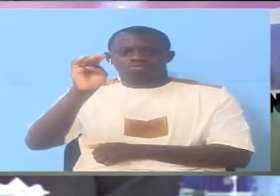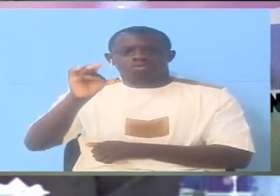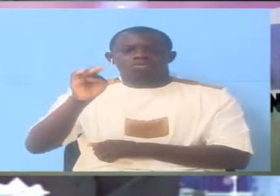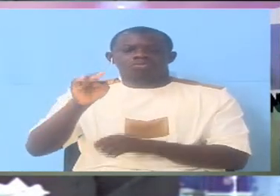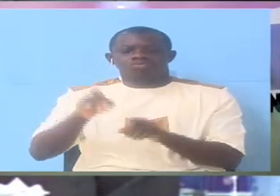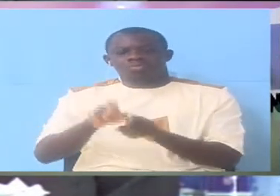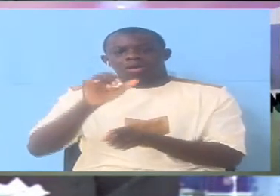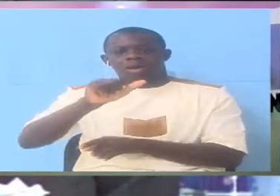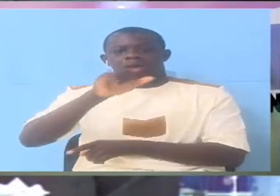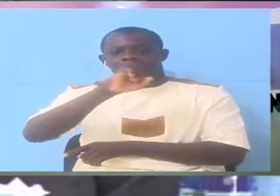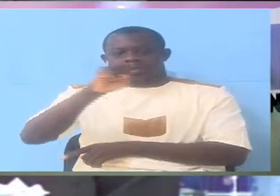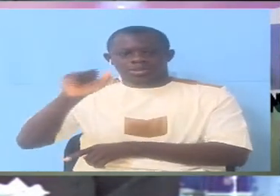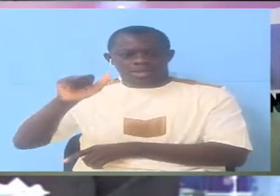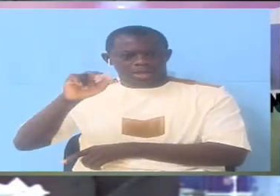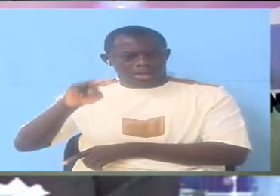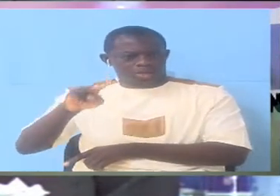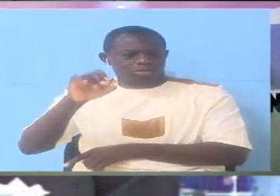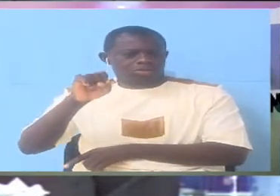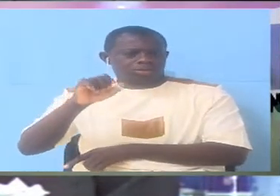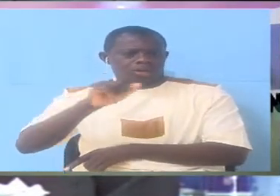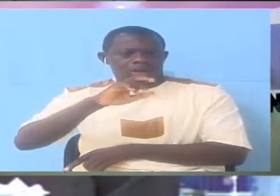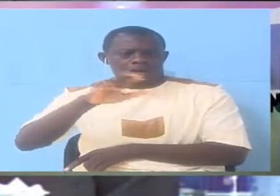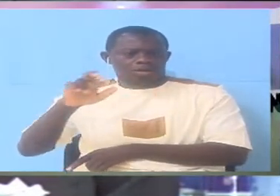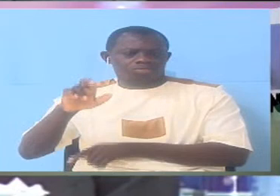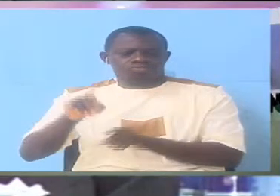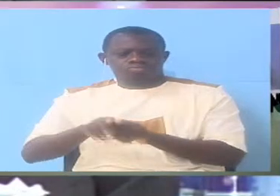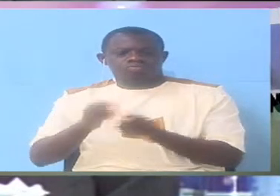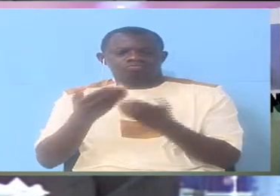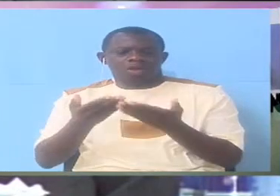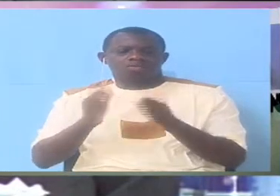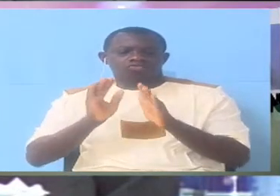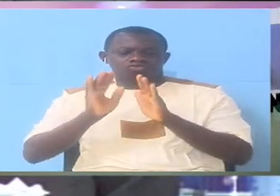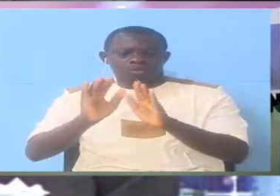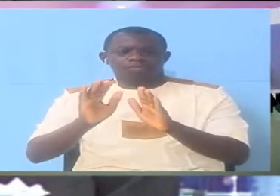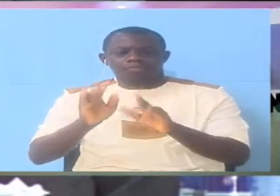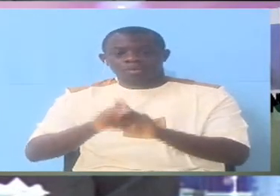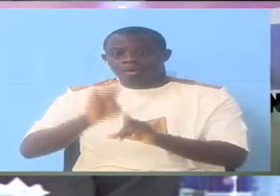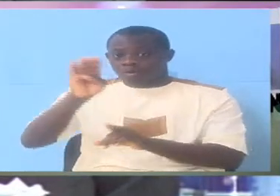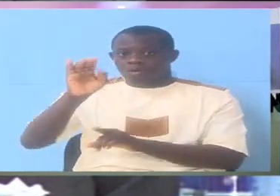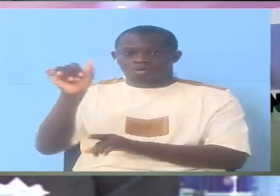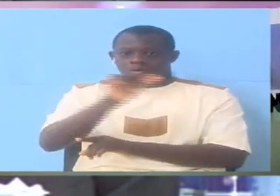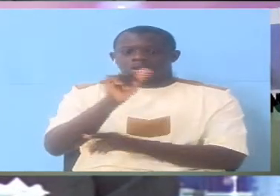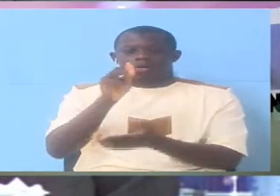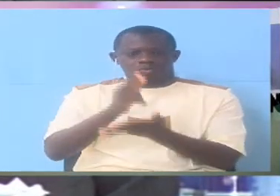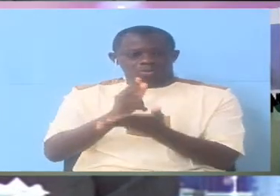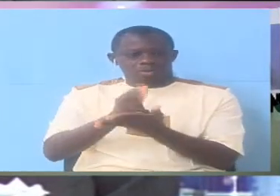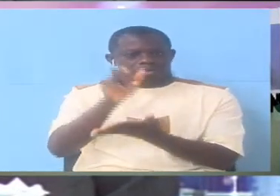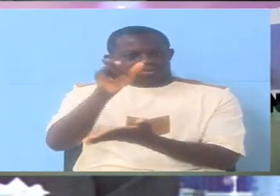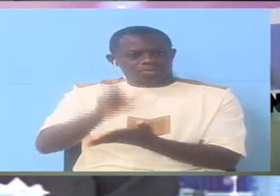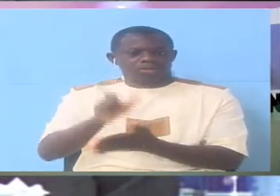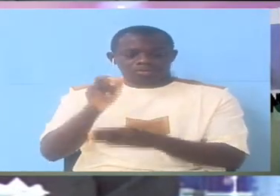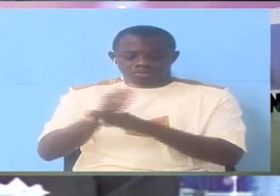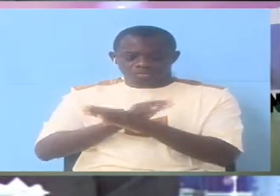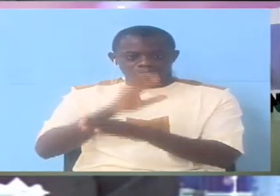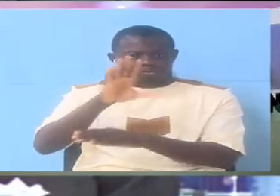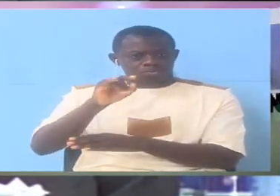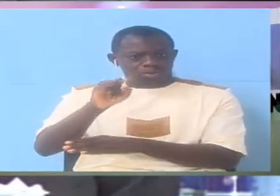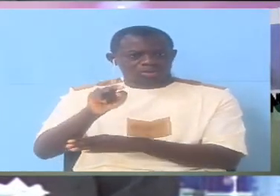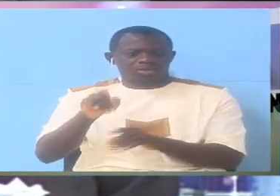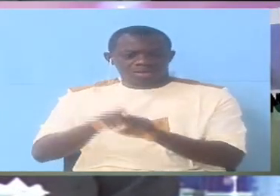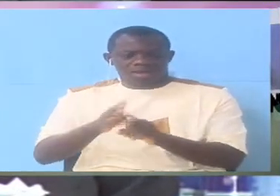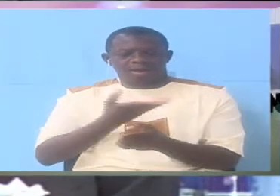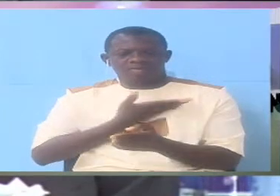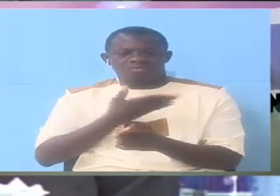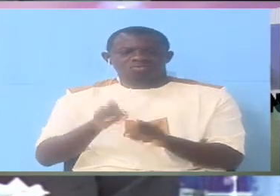Asansar testimony to a closure and get the next witness. But before doing that, you have one or two procedural matters to